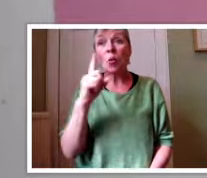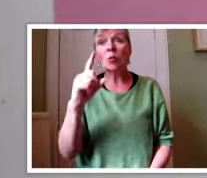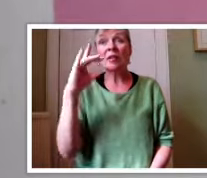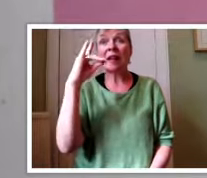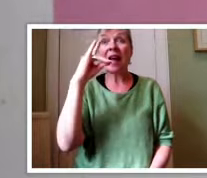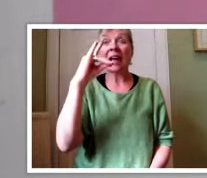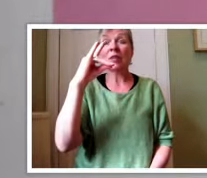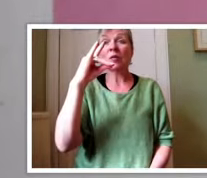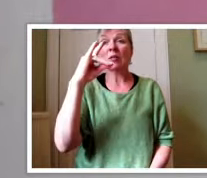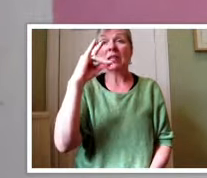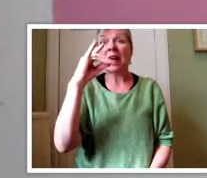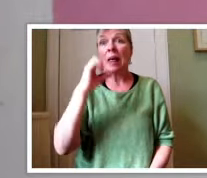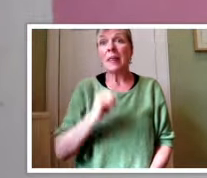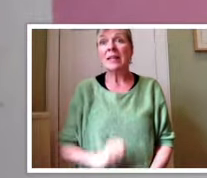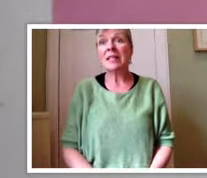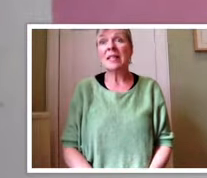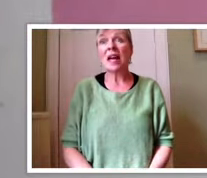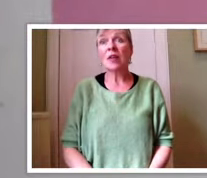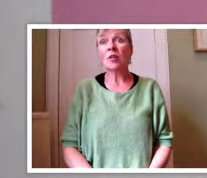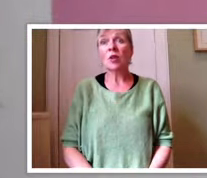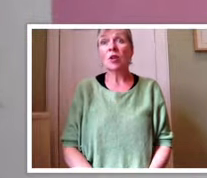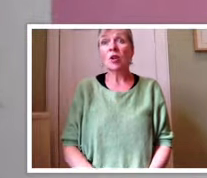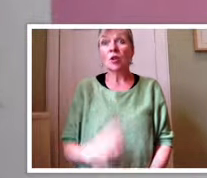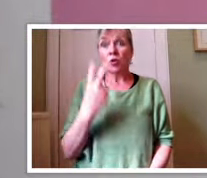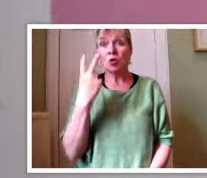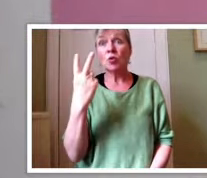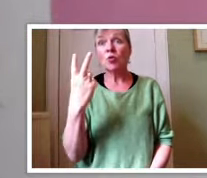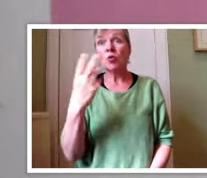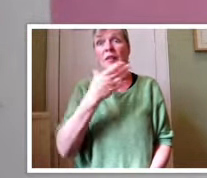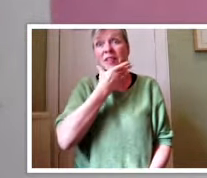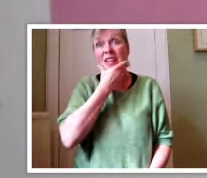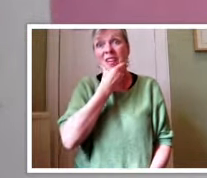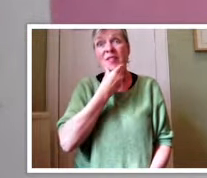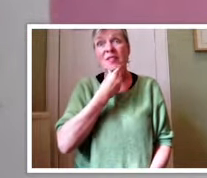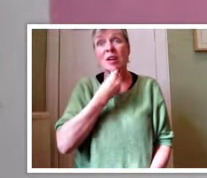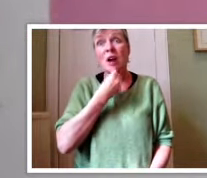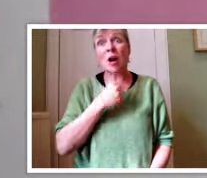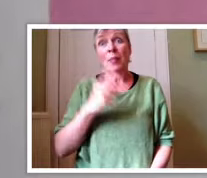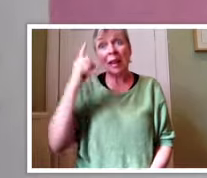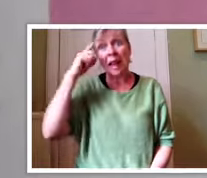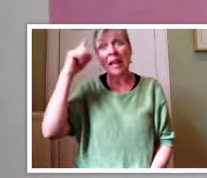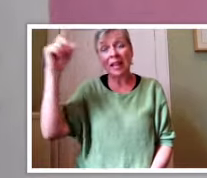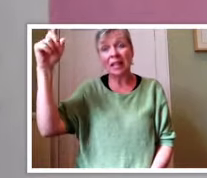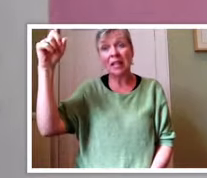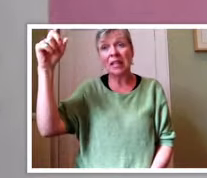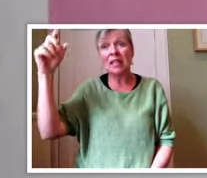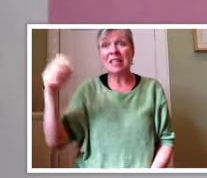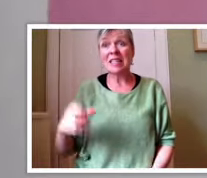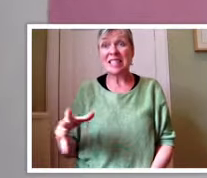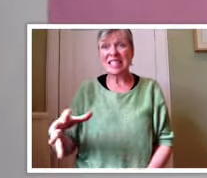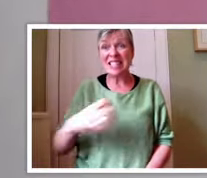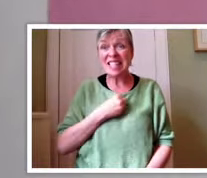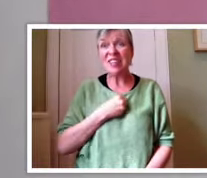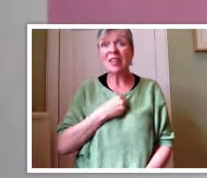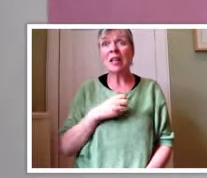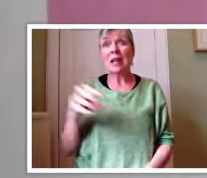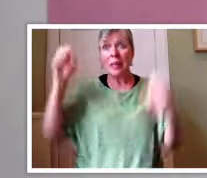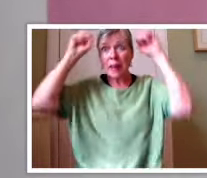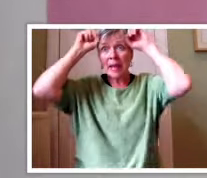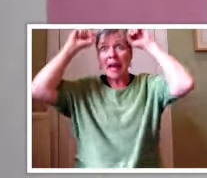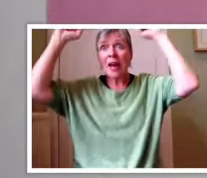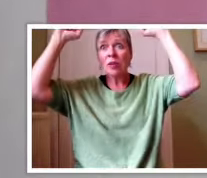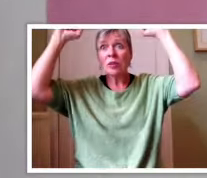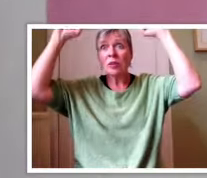told the animals this is how. Two thieves are planning to steal